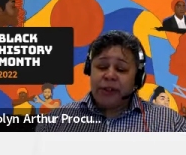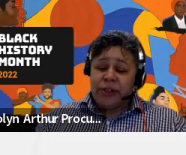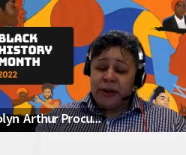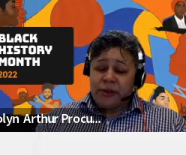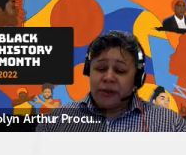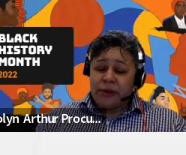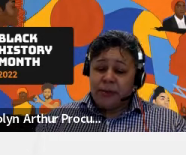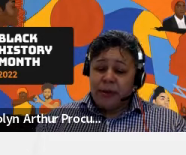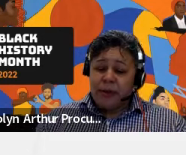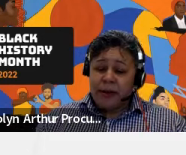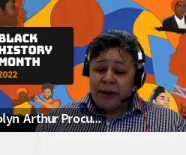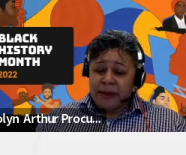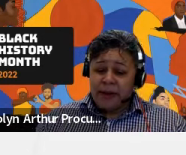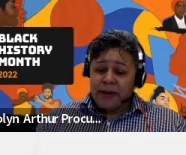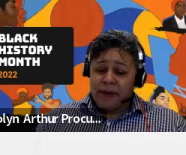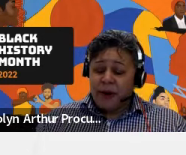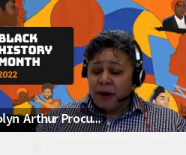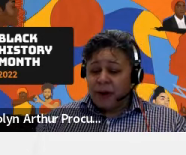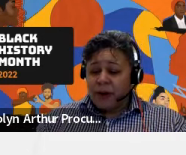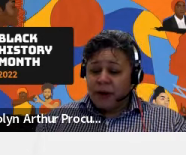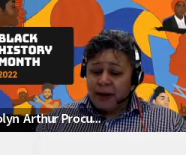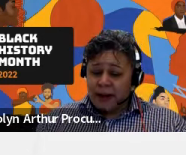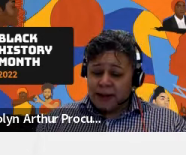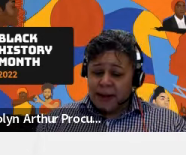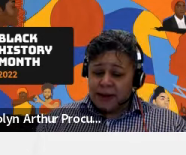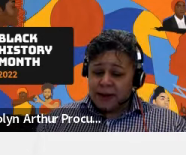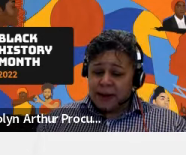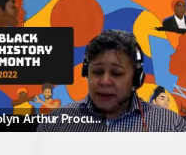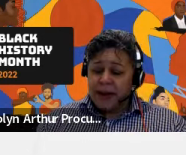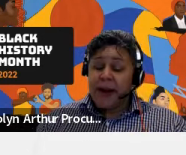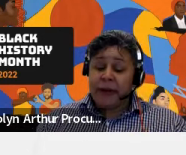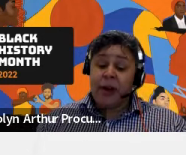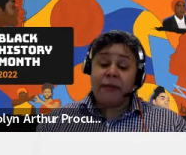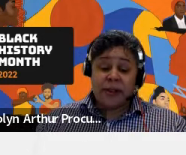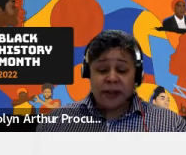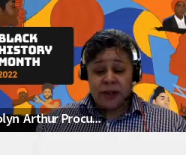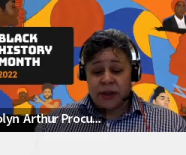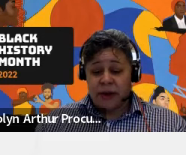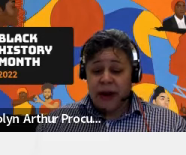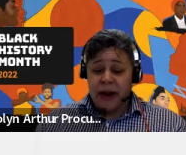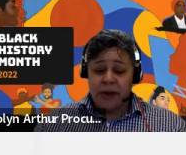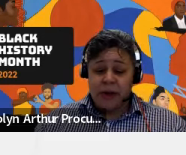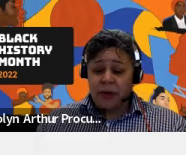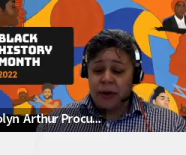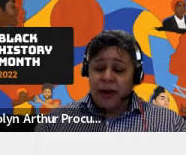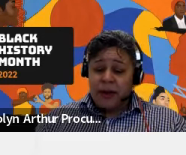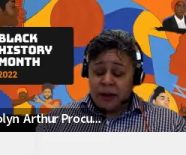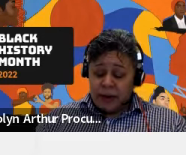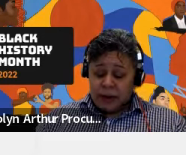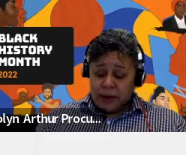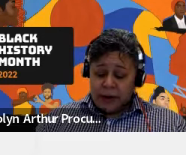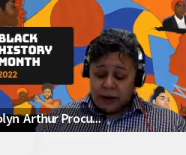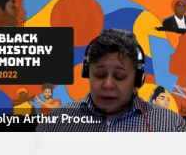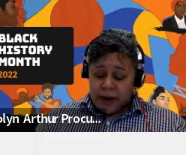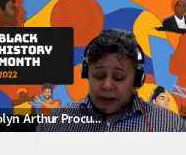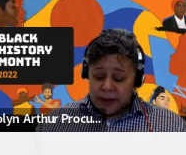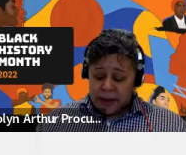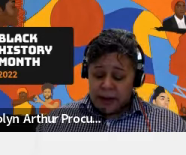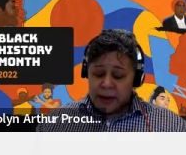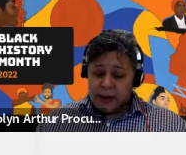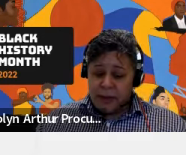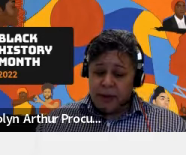be reaching out to people like myself, Carter, and Alexander, and having conversations about how you can make your way through